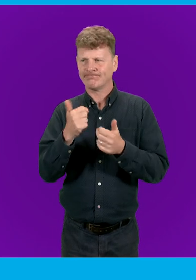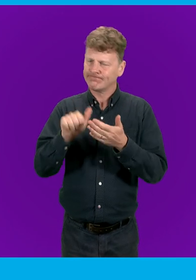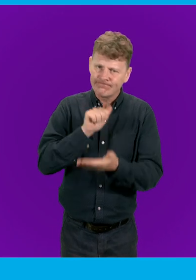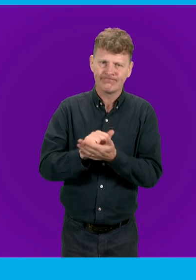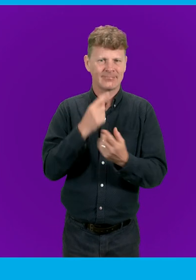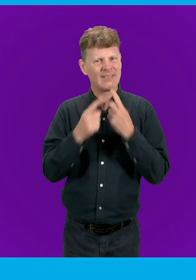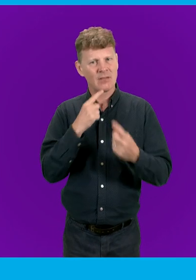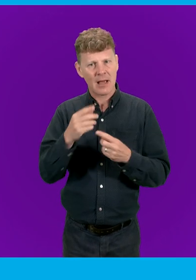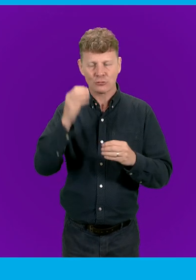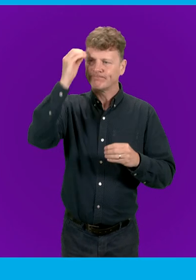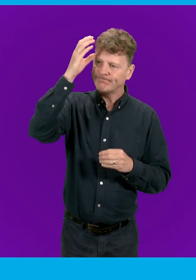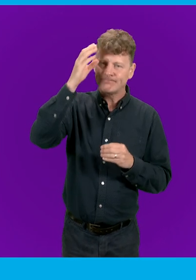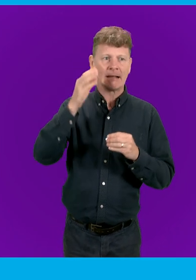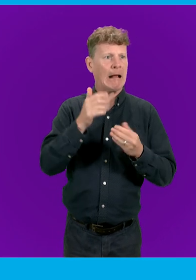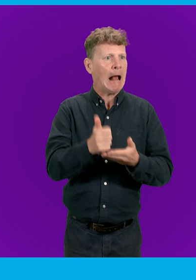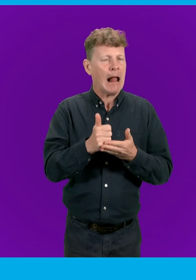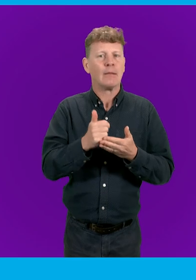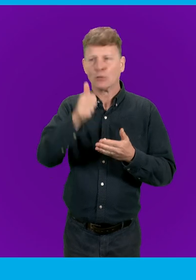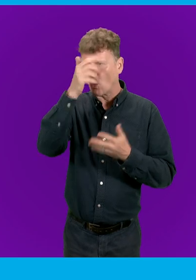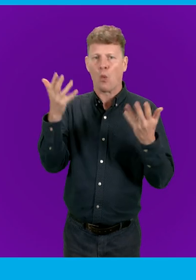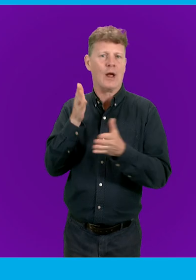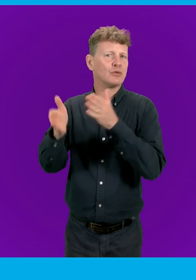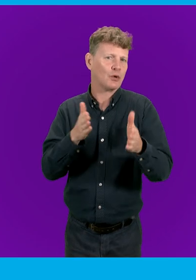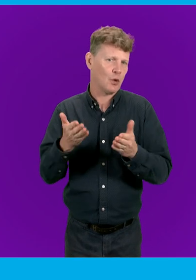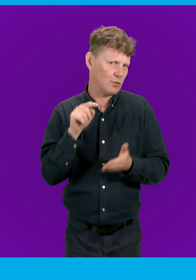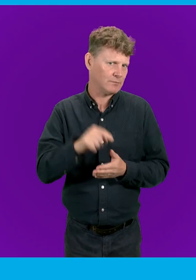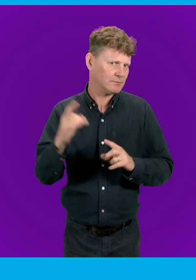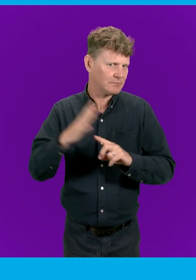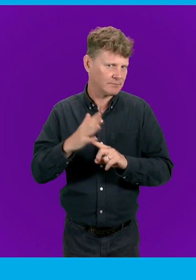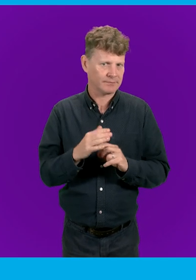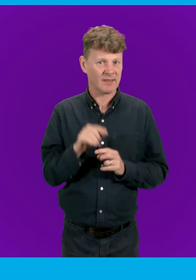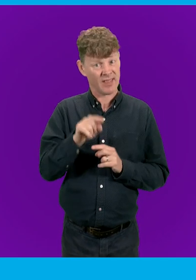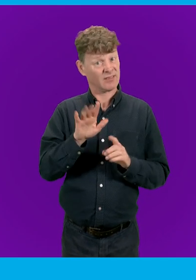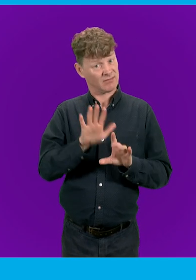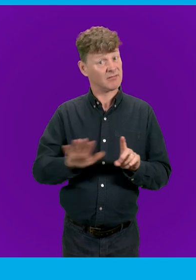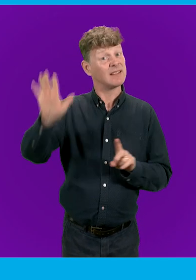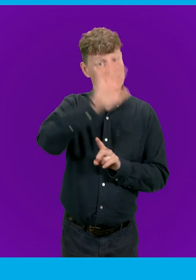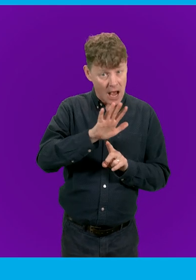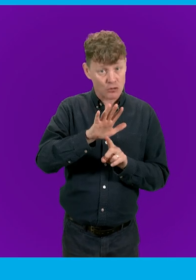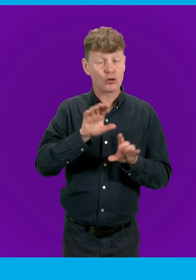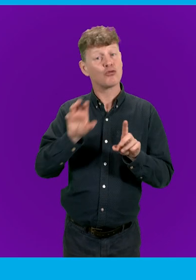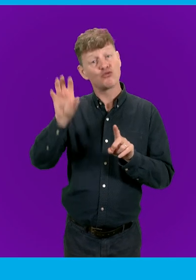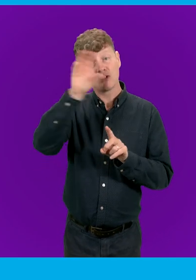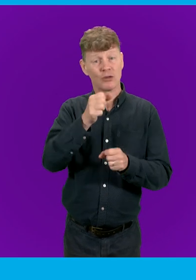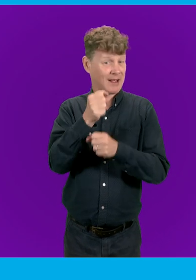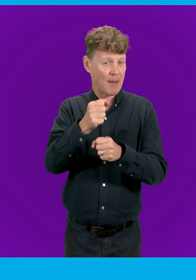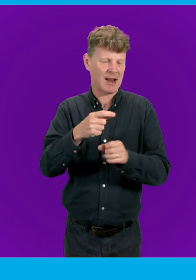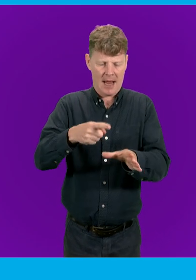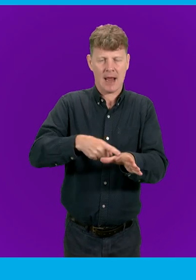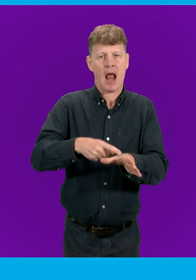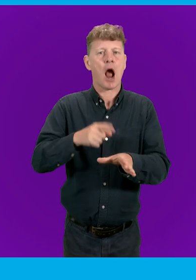ensure that they know where to go for help when it's needed. This forms part of a national and a regional campaign called Young Women